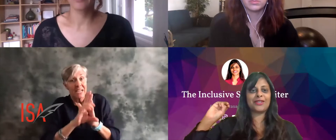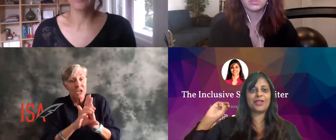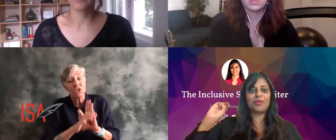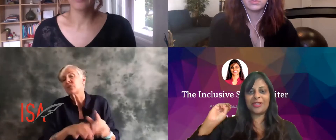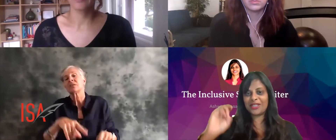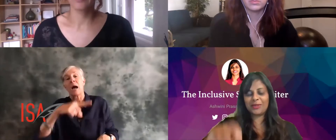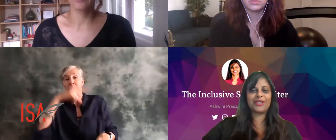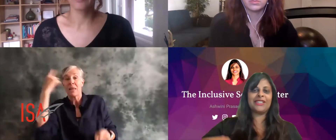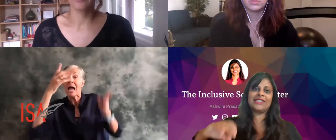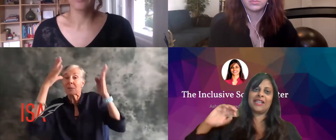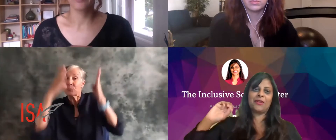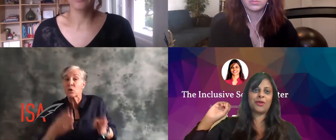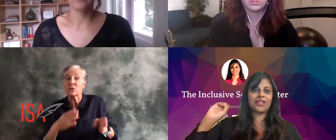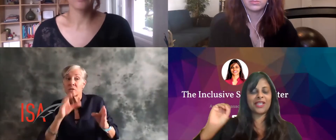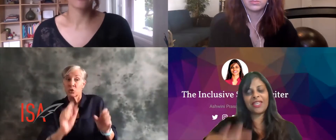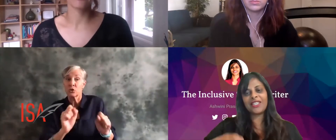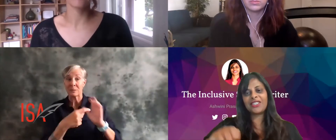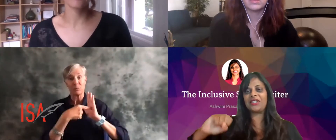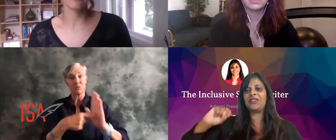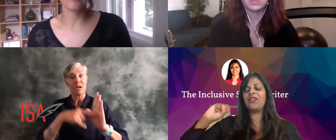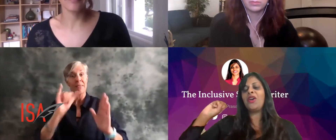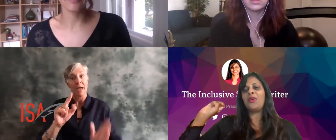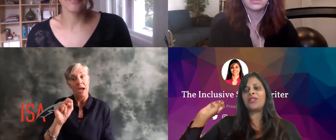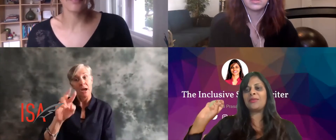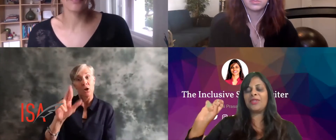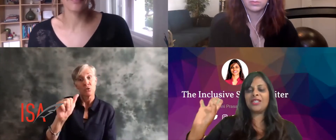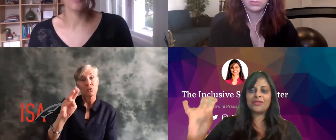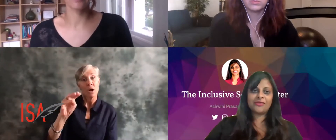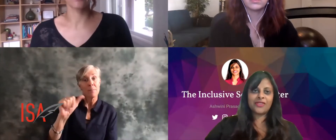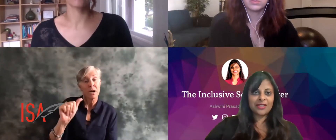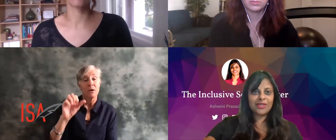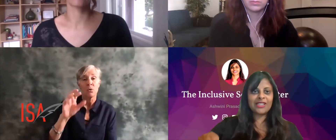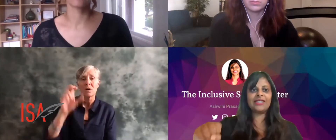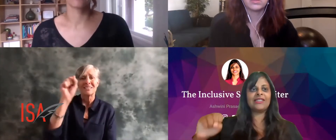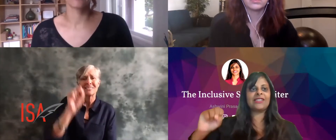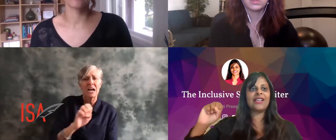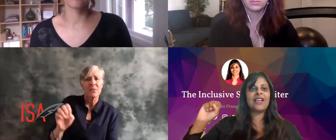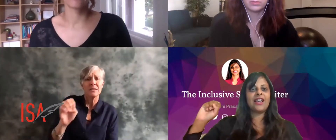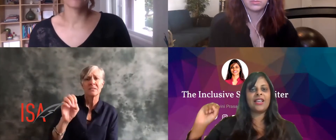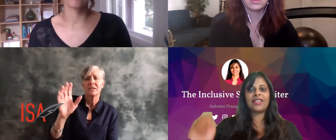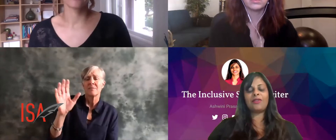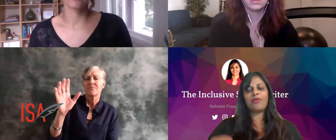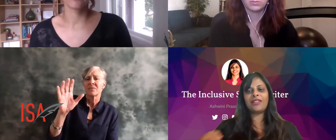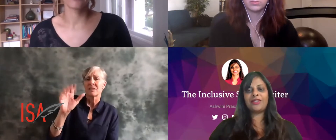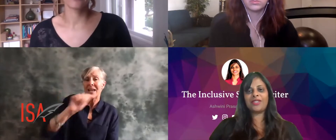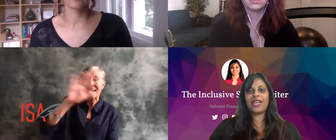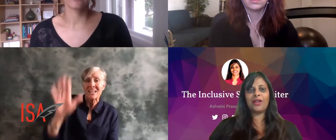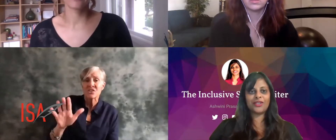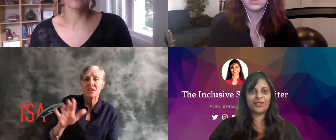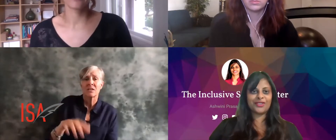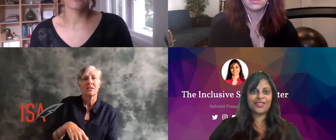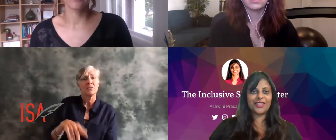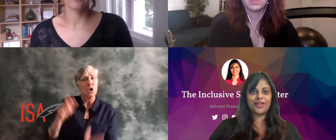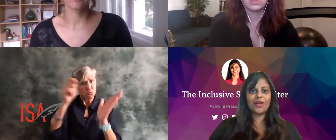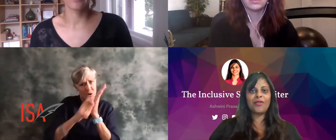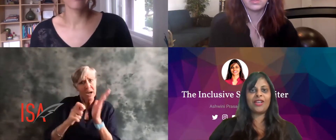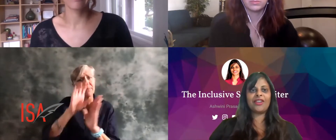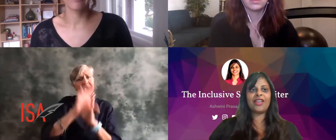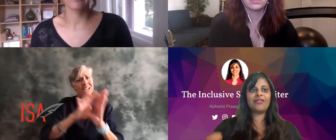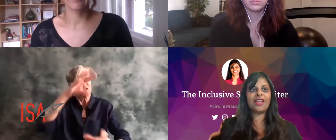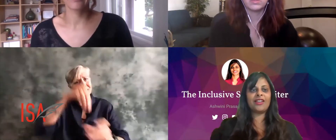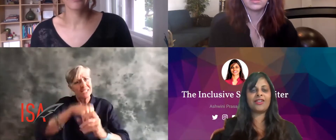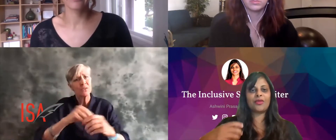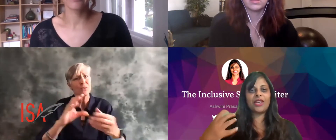this human experience, or a South Asian, or somebody who's Vietnamese, then write those characters, you